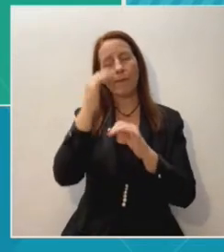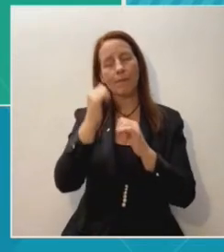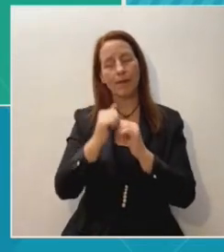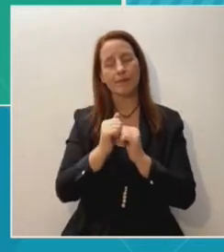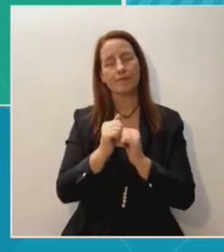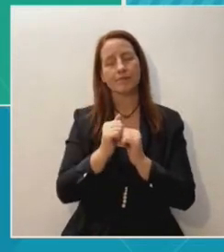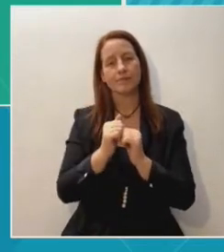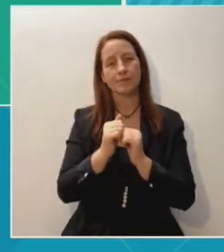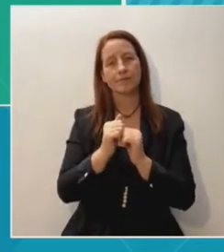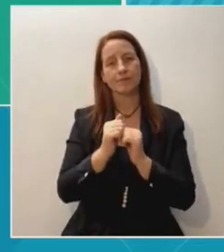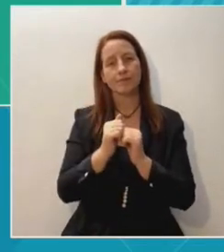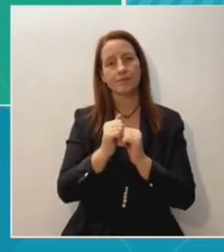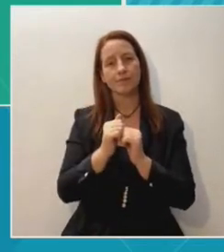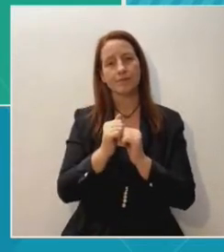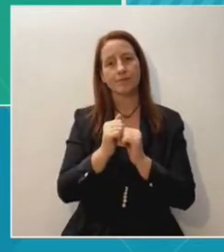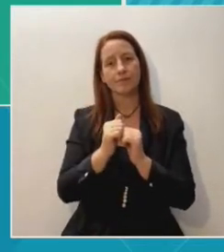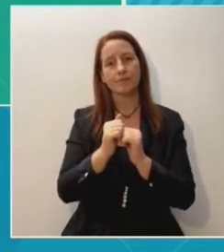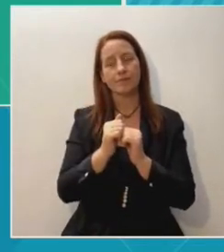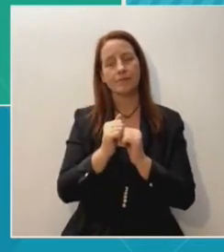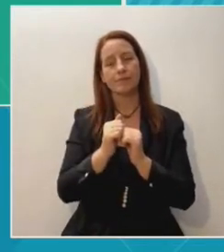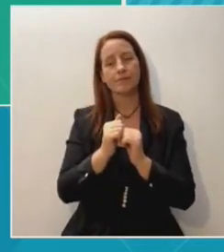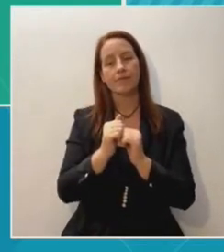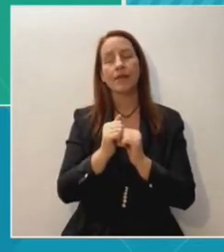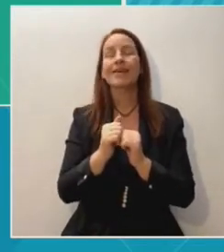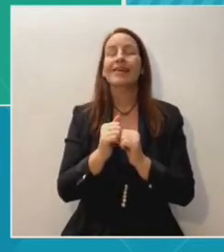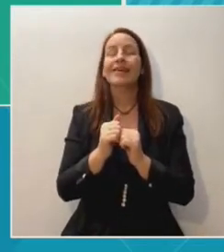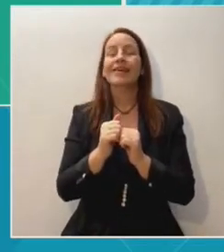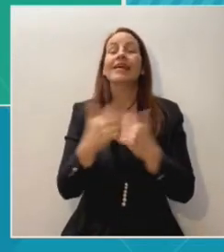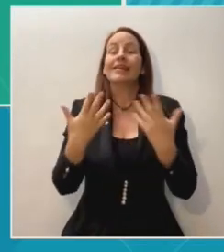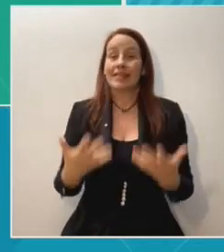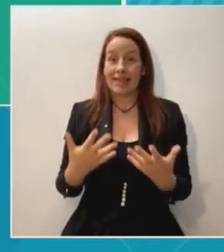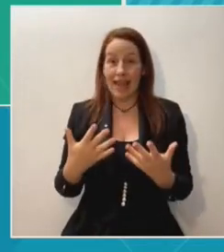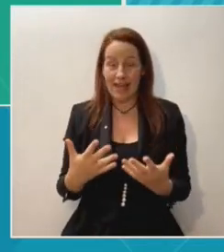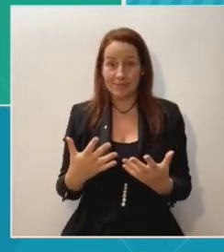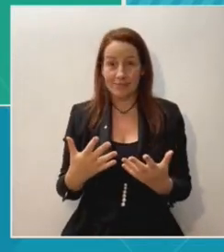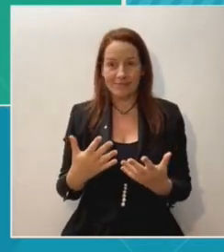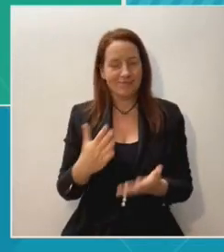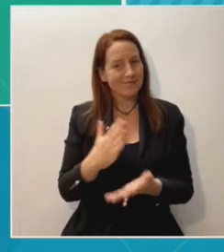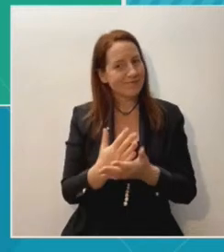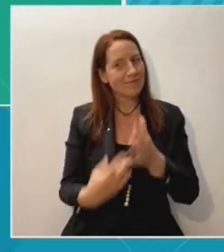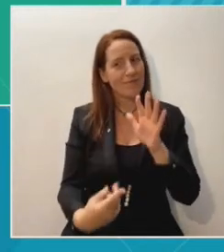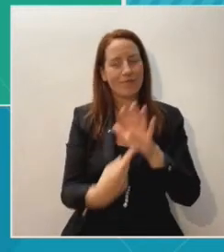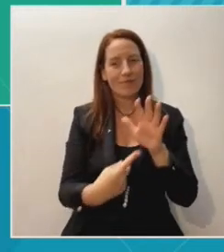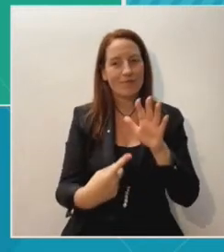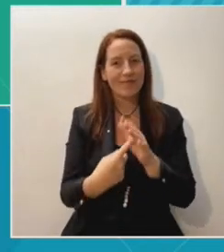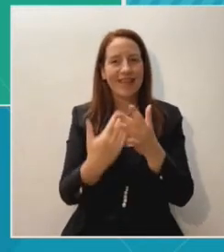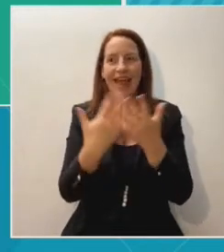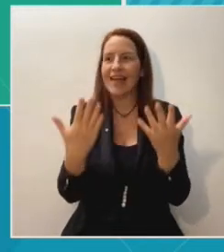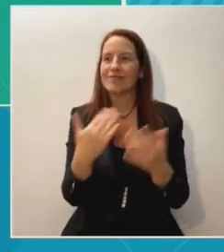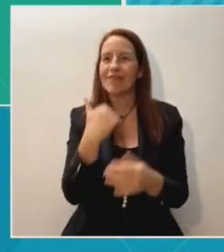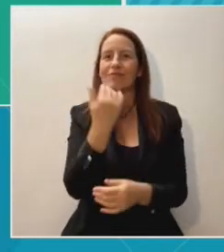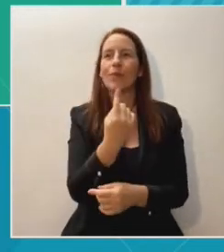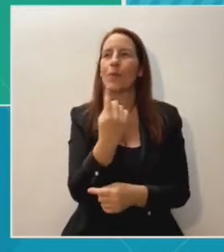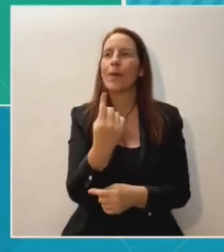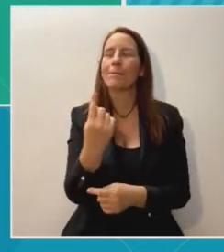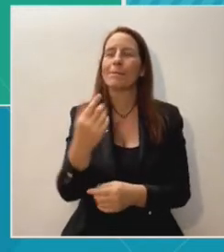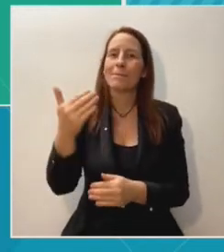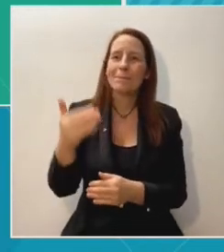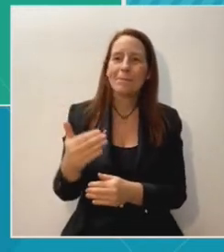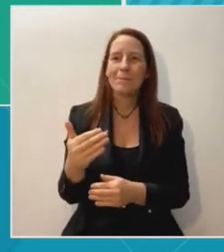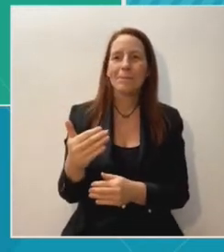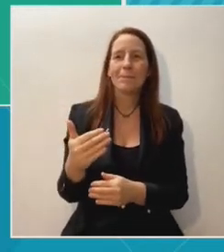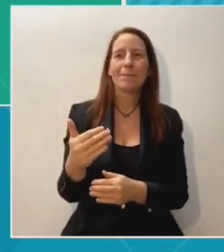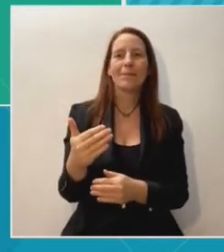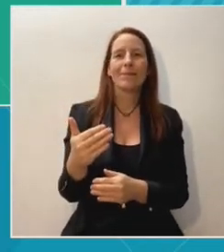Graduates, today marks a significant personal milestone for each of you. And I'd ask you to reflect on the fact that none of us ever